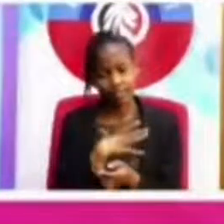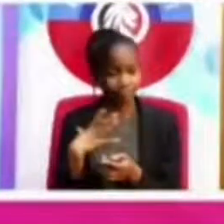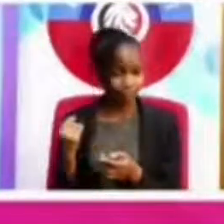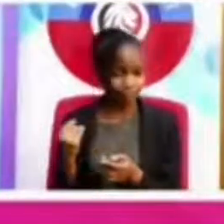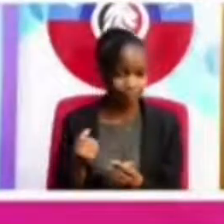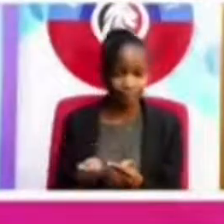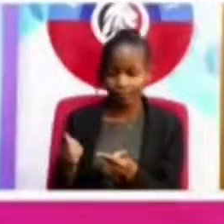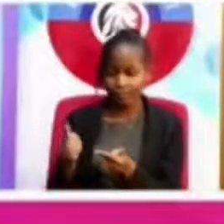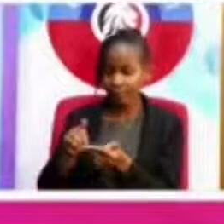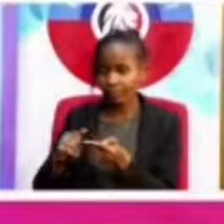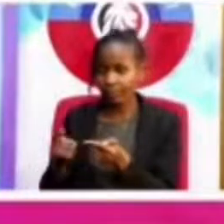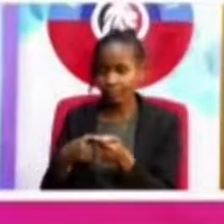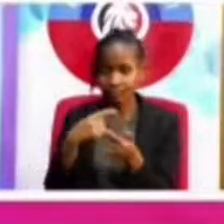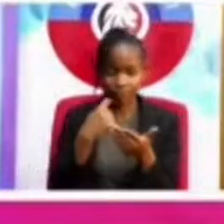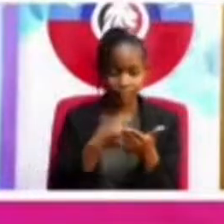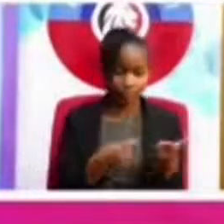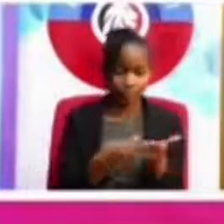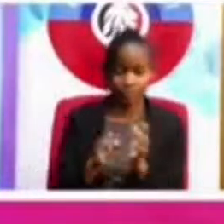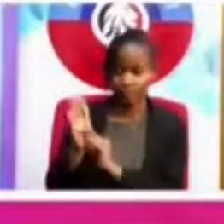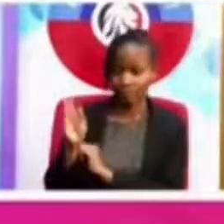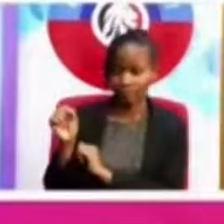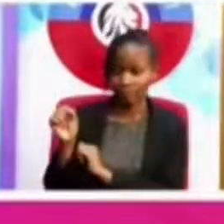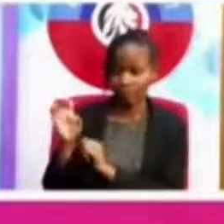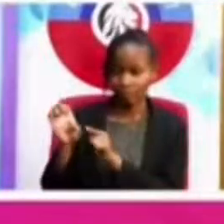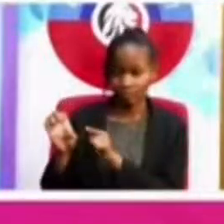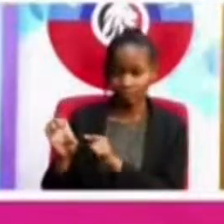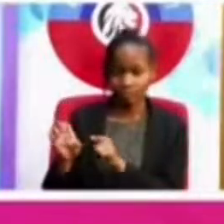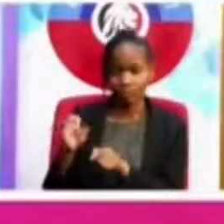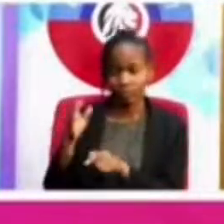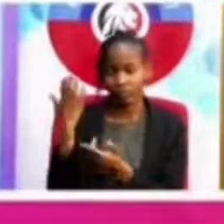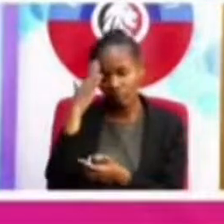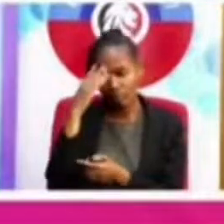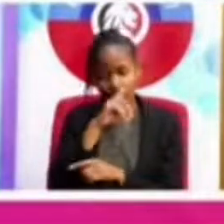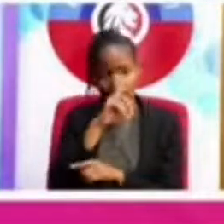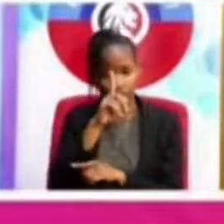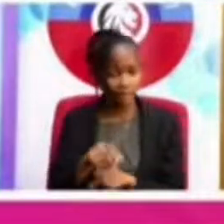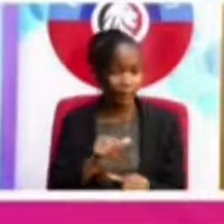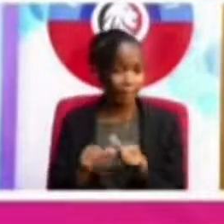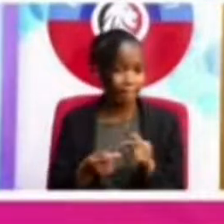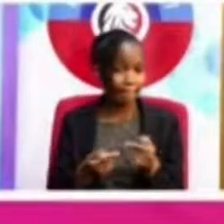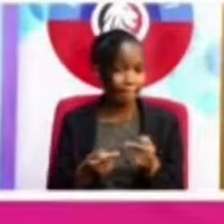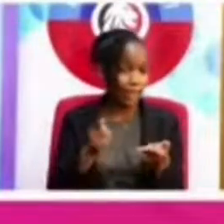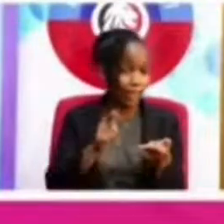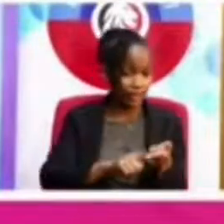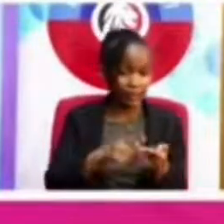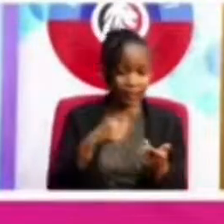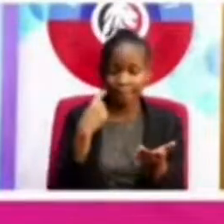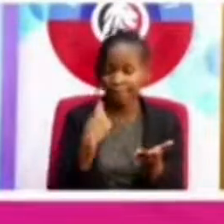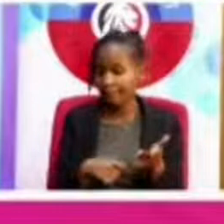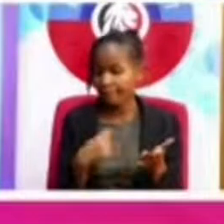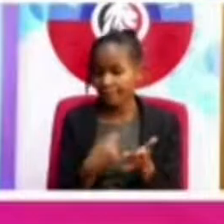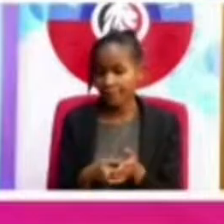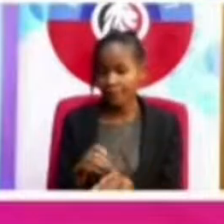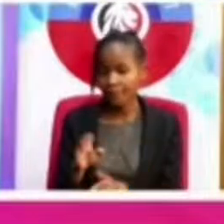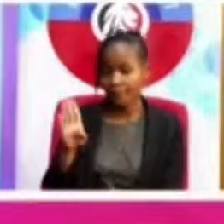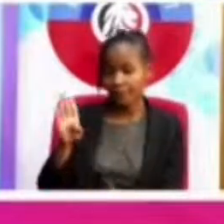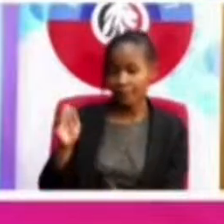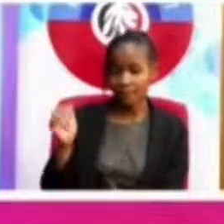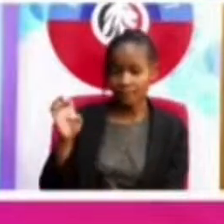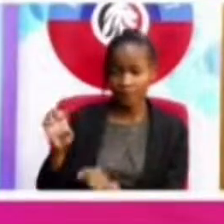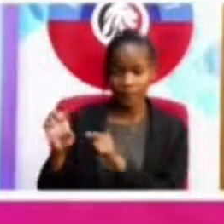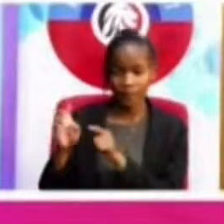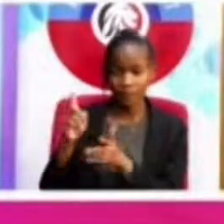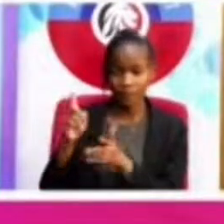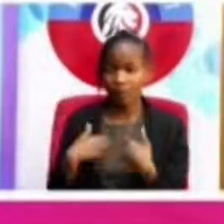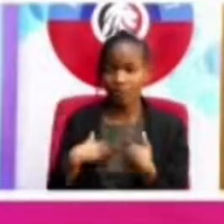base, finding new revenue streams. And I know the question about expanding the tax base is one we've had in the country for a while, but I guess never